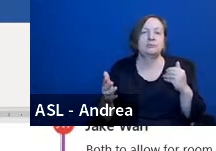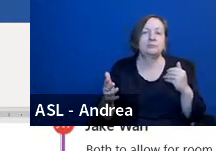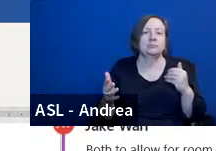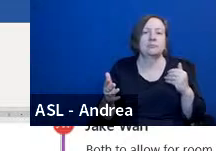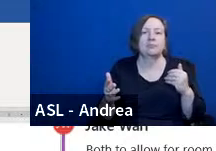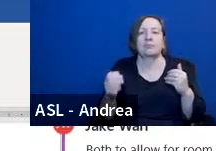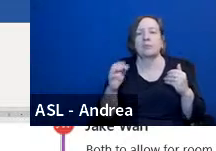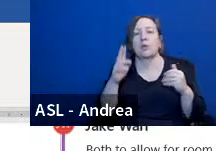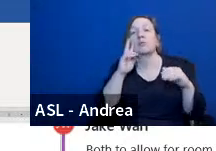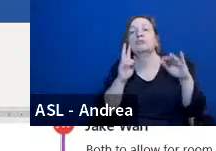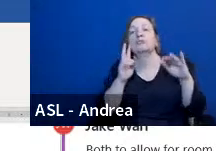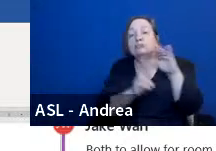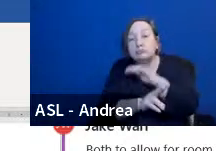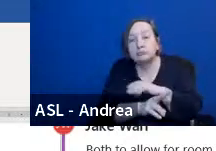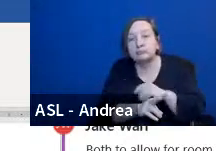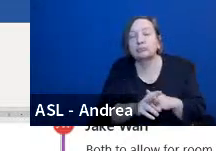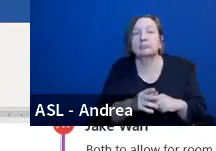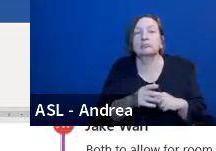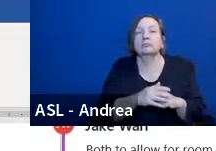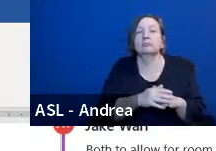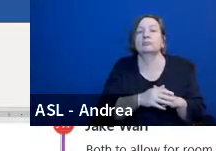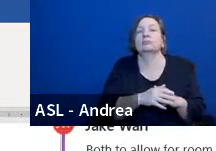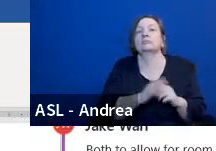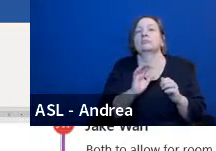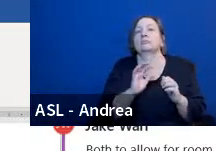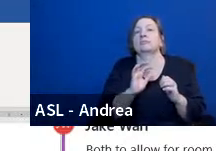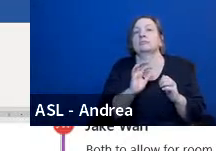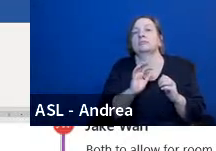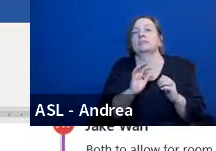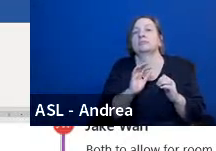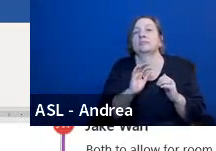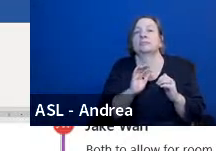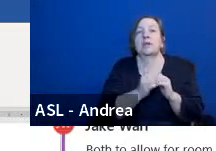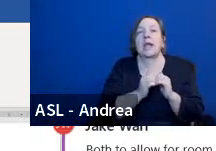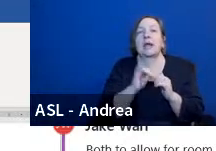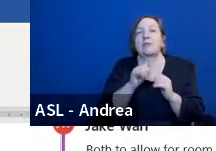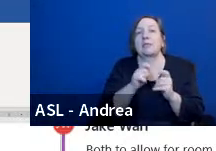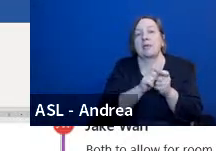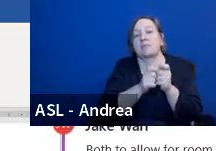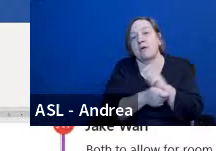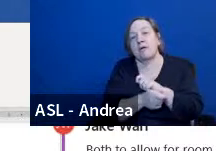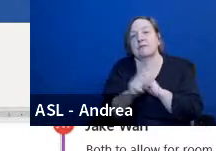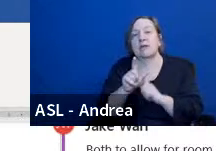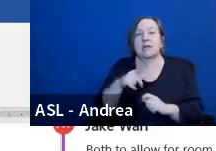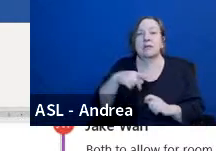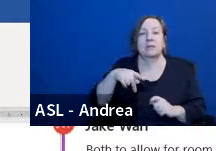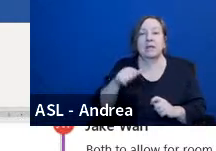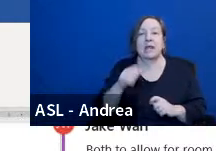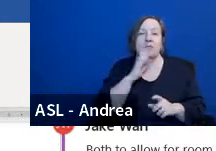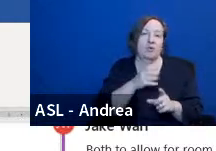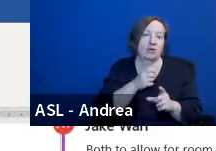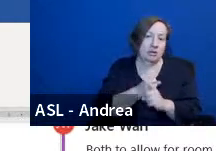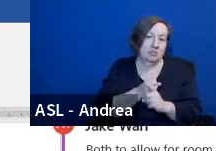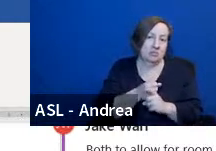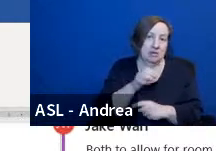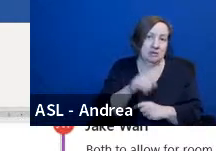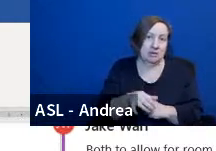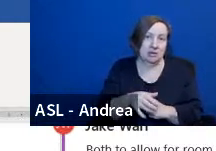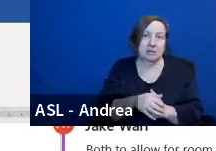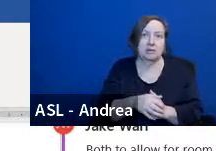least projecting, of how the modified LPA would impact that.